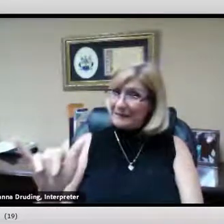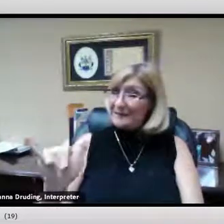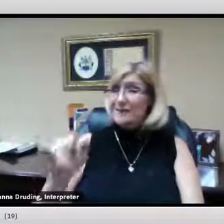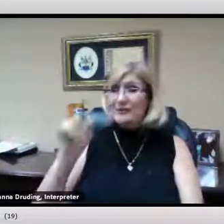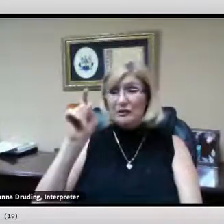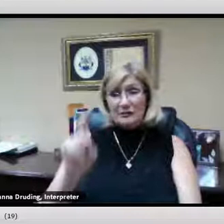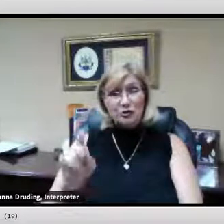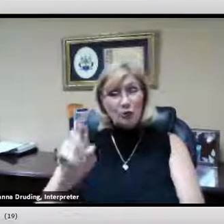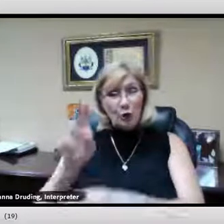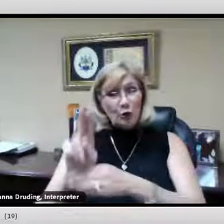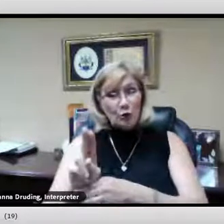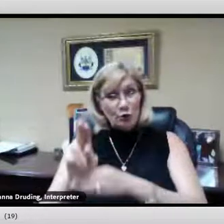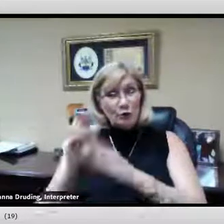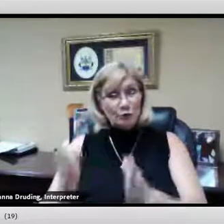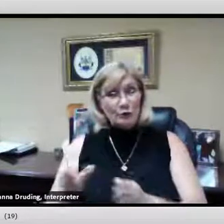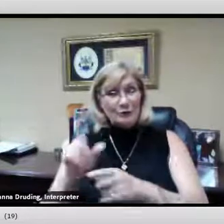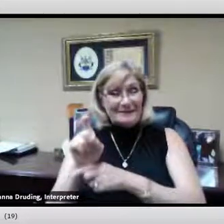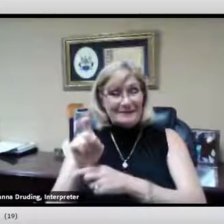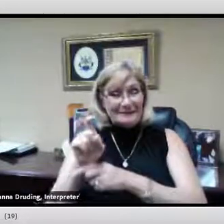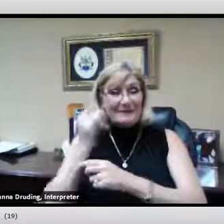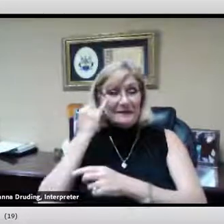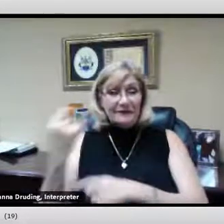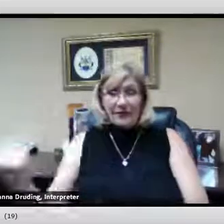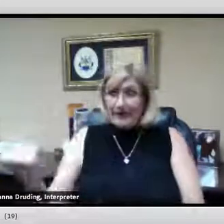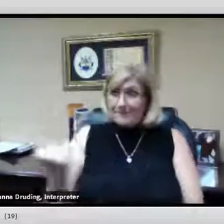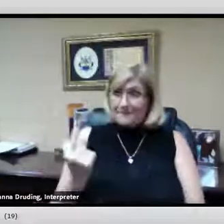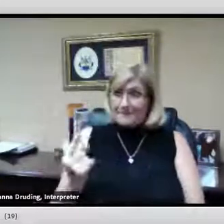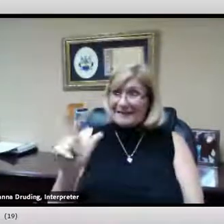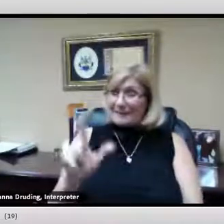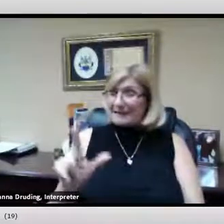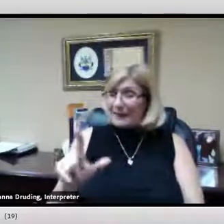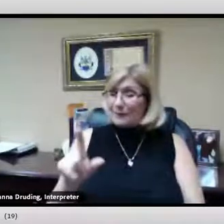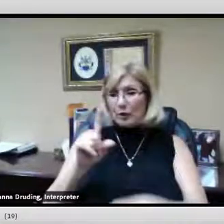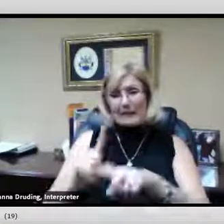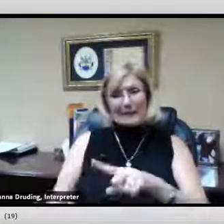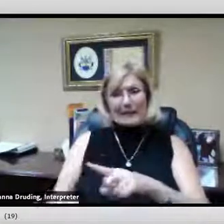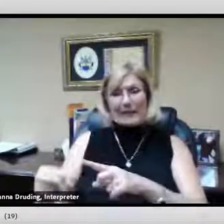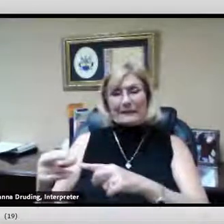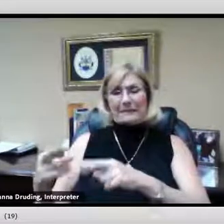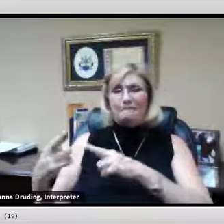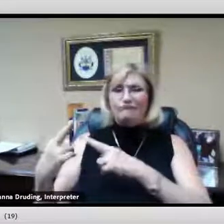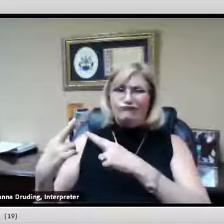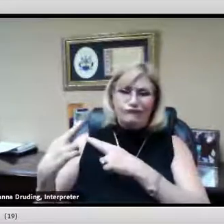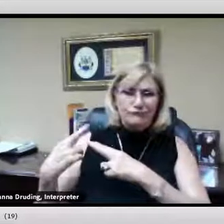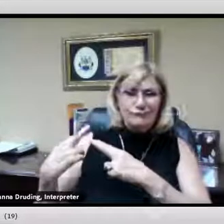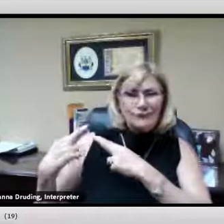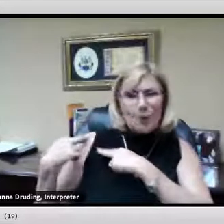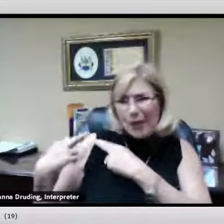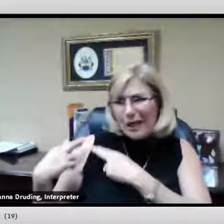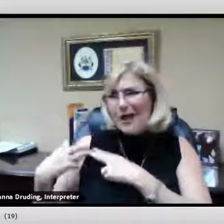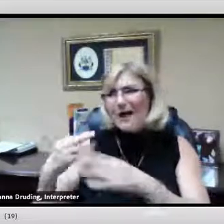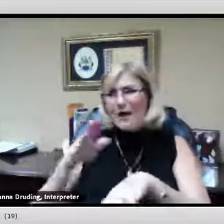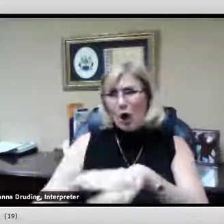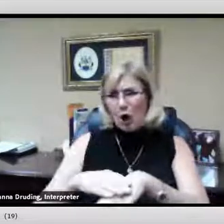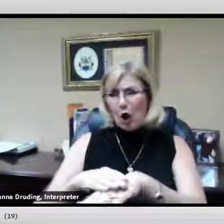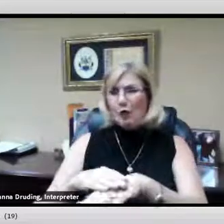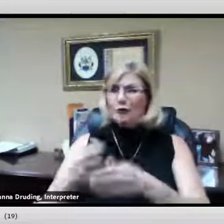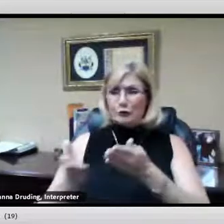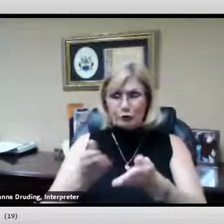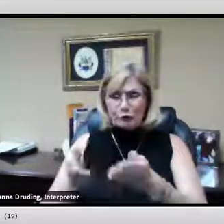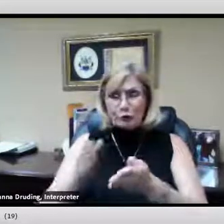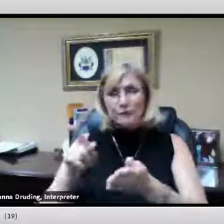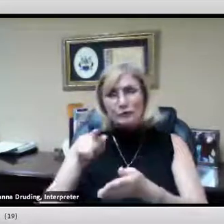users are coming into your library and they can't rely on the services you provide, on the computing services you provide,